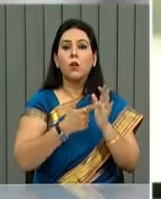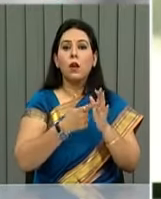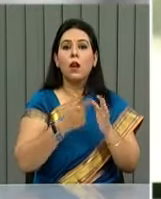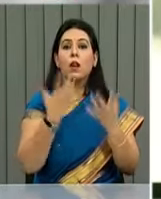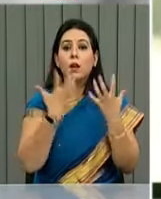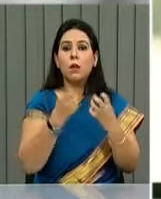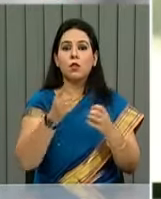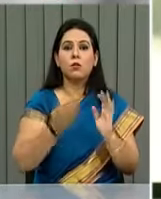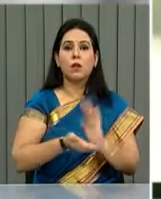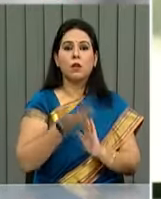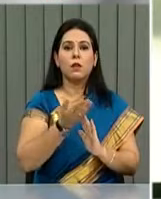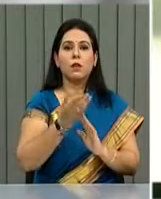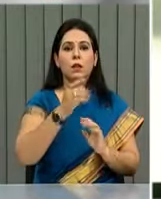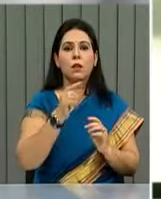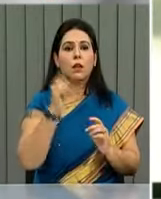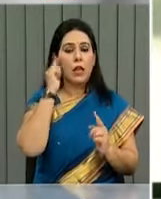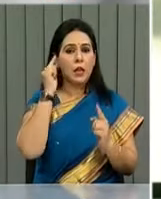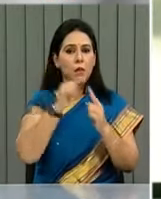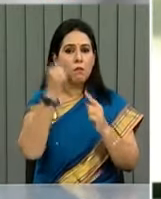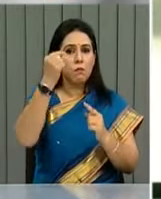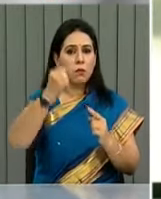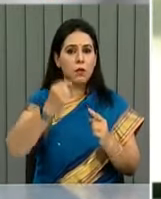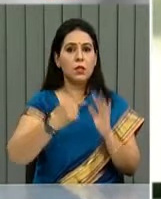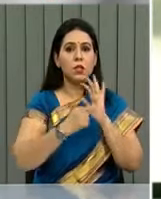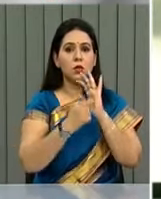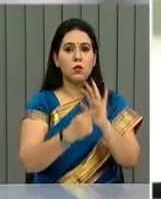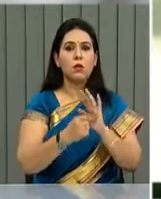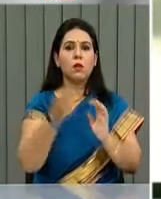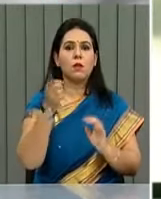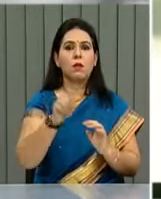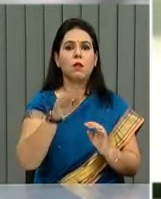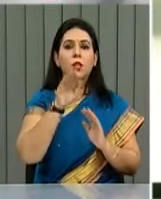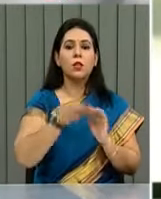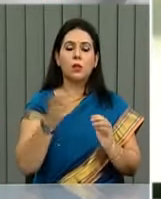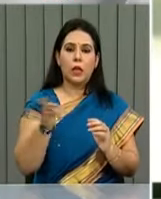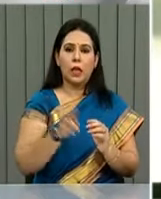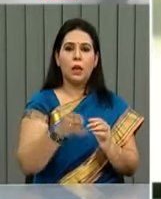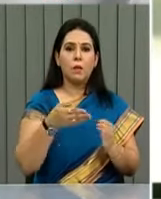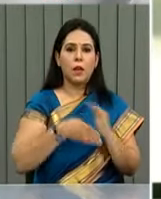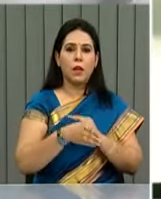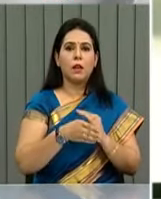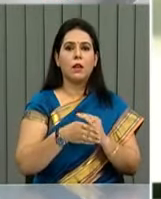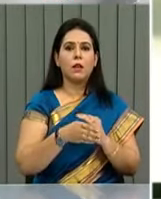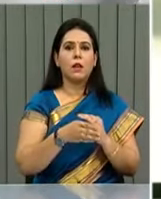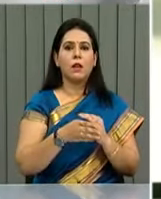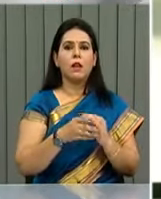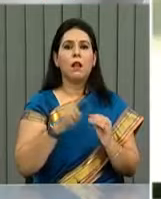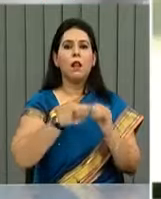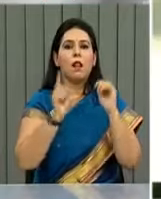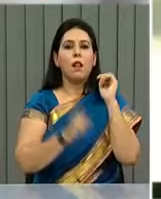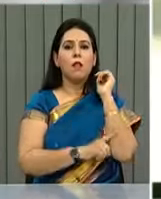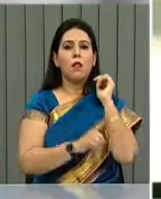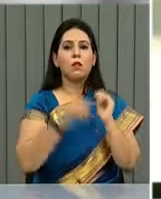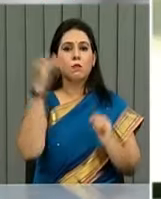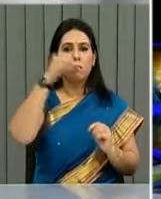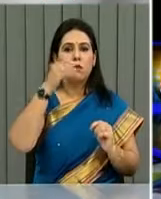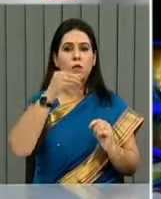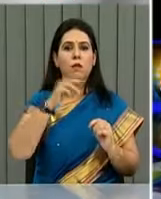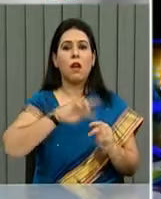increase. And indications of rural demand increasing are slowly coming in. The last two monsoons